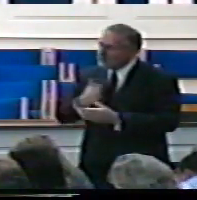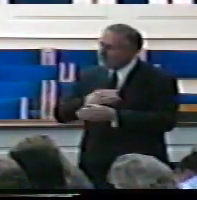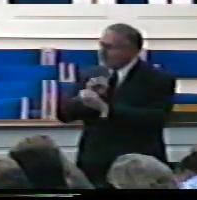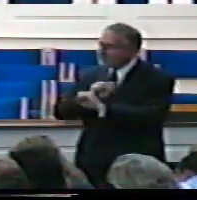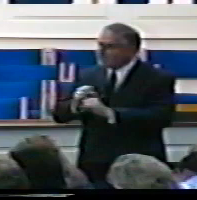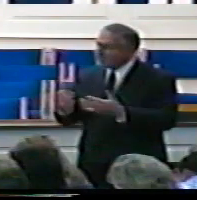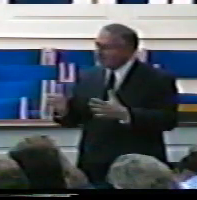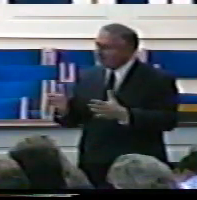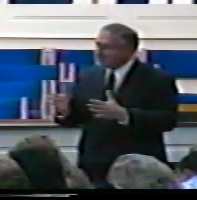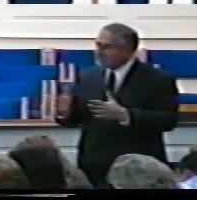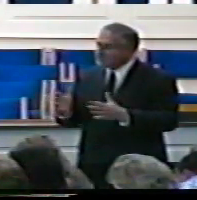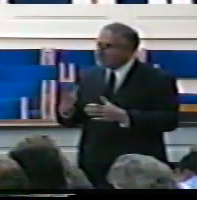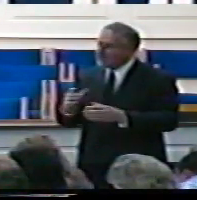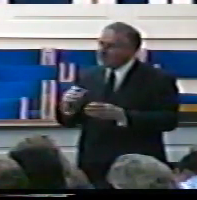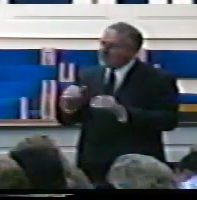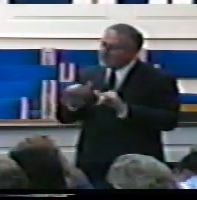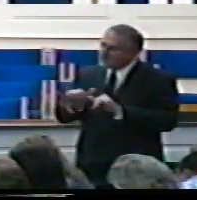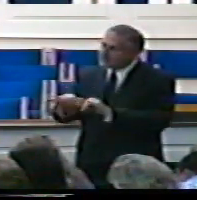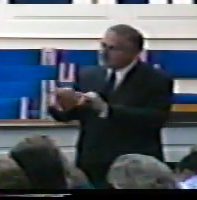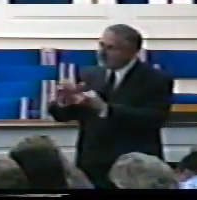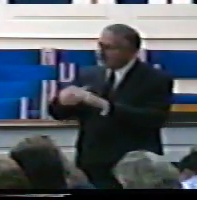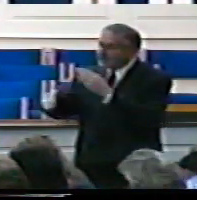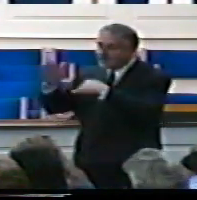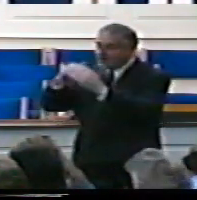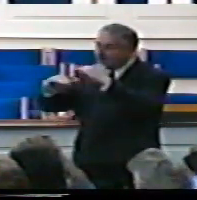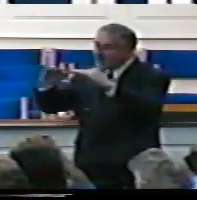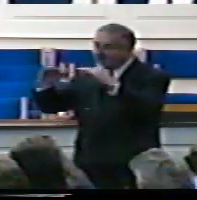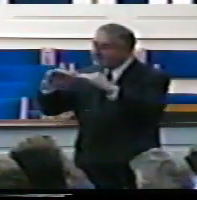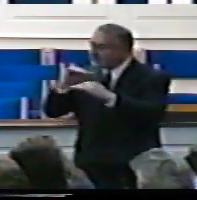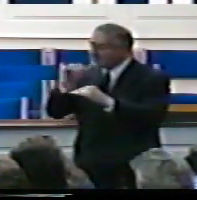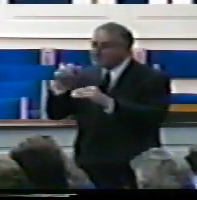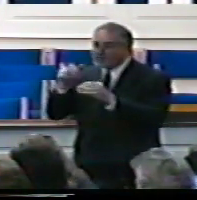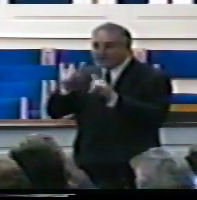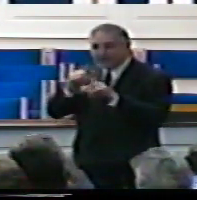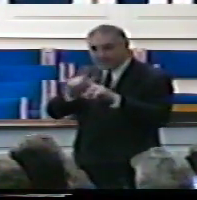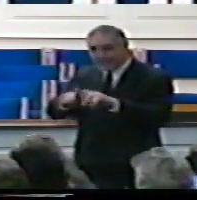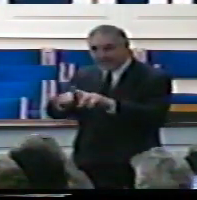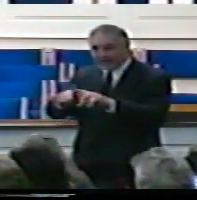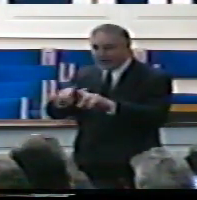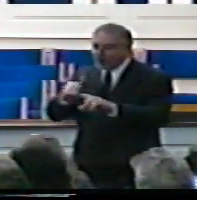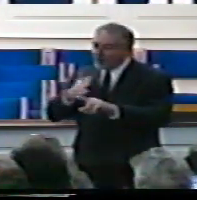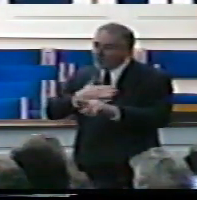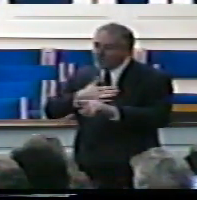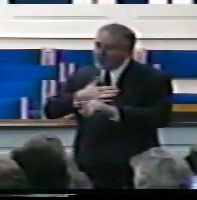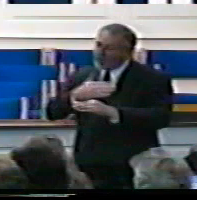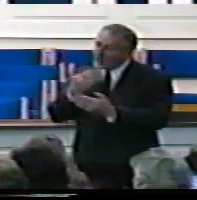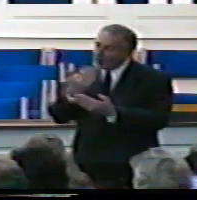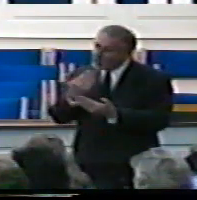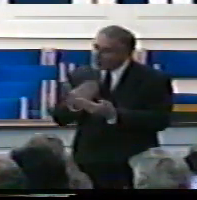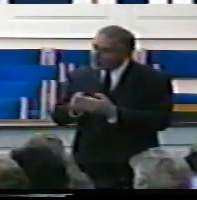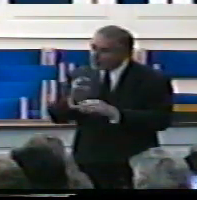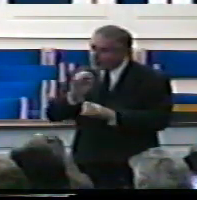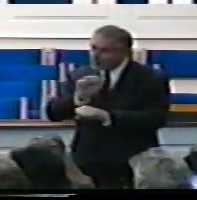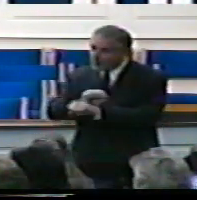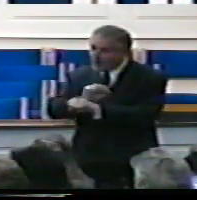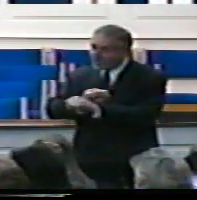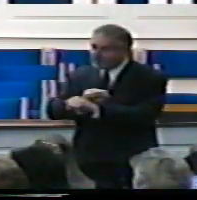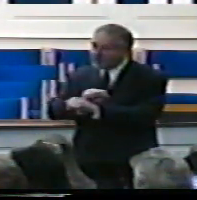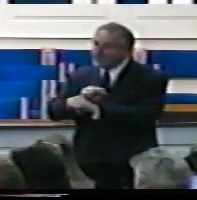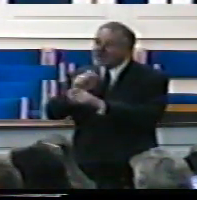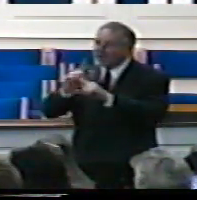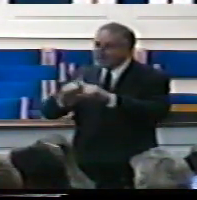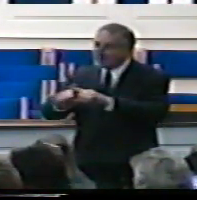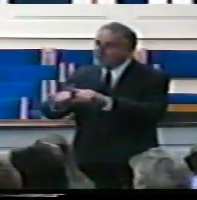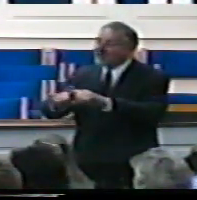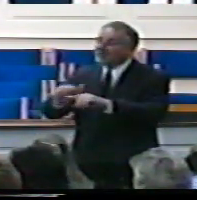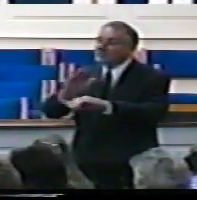salvation and my spending eternity in heaven does not depend on my good works. It depends upon his name. He promised it.